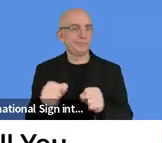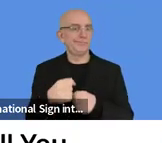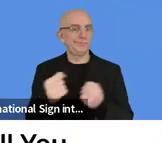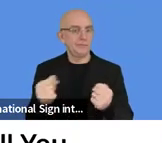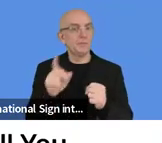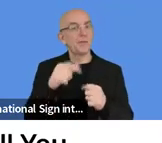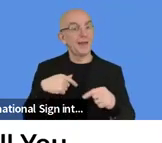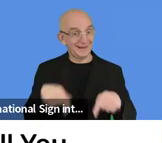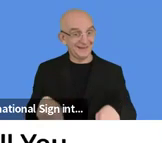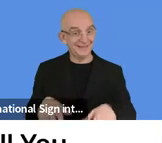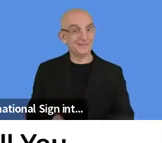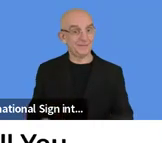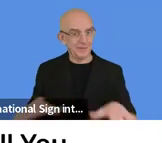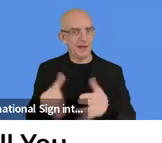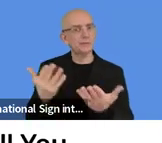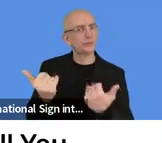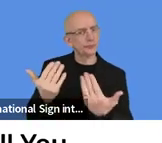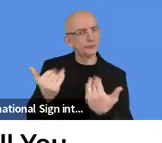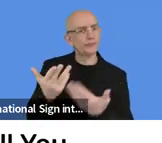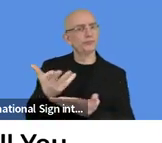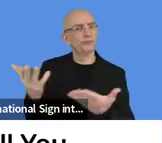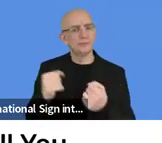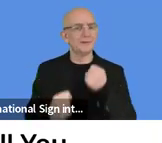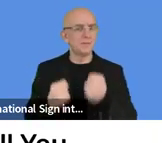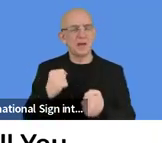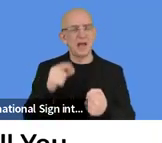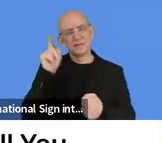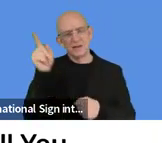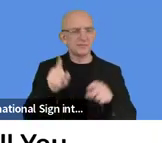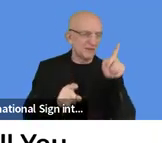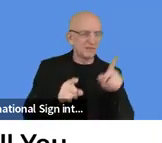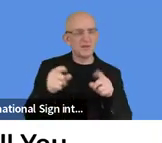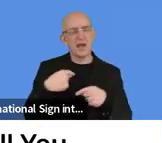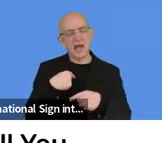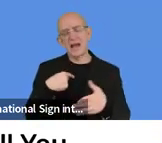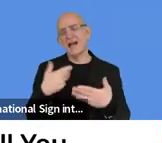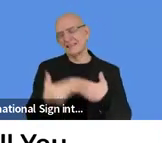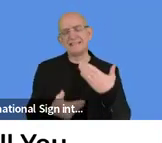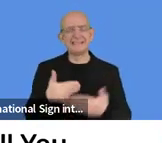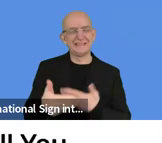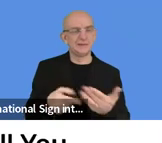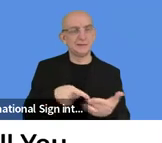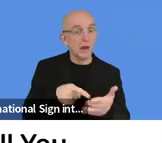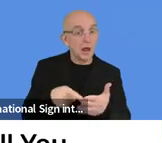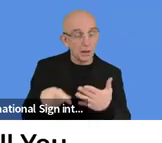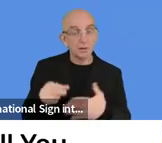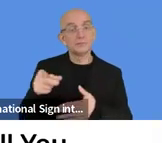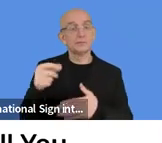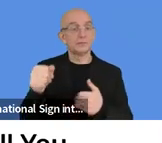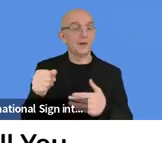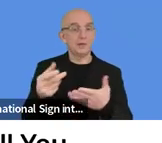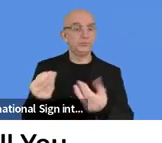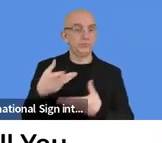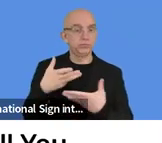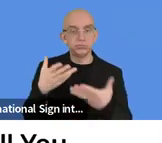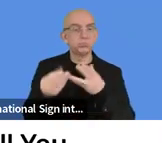a problem that they're facing that if I can solve, I can put a price tag on. And if at any point I say,